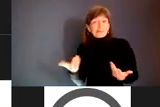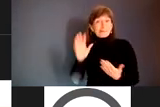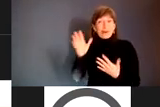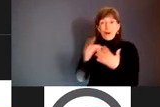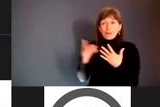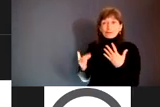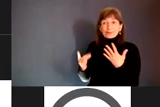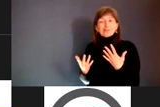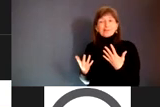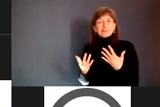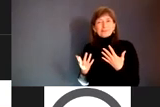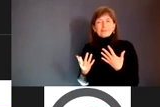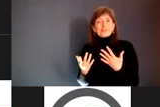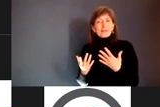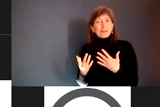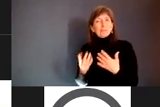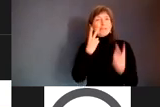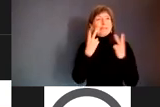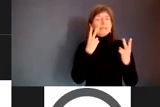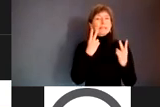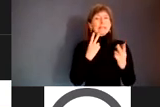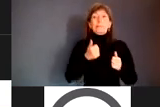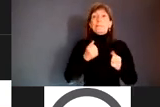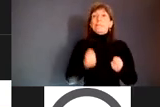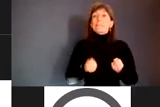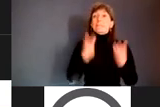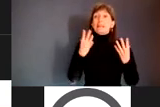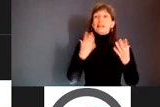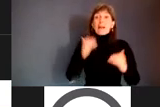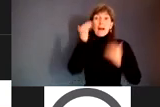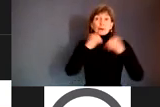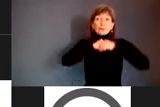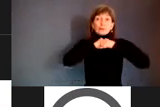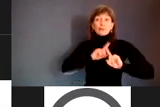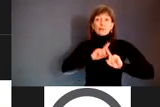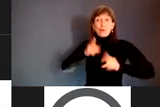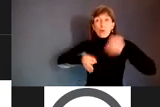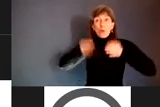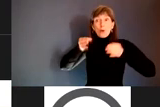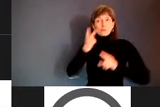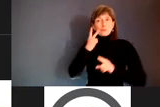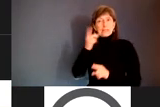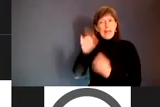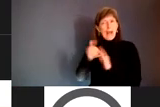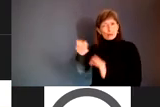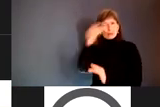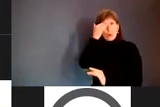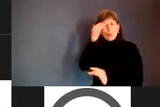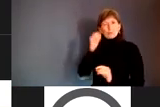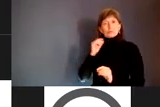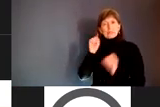a lot of adult protection cases. And just that final point there, supporting a community of practice. So I